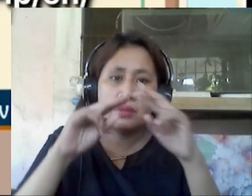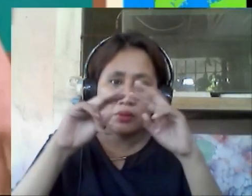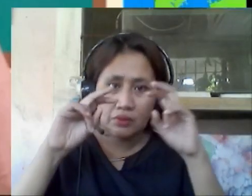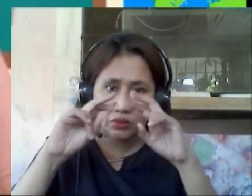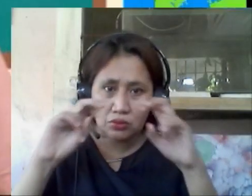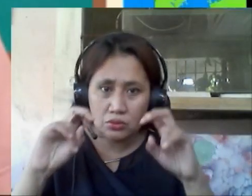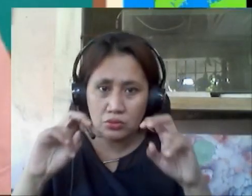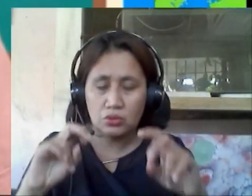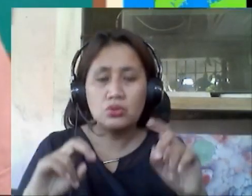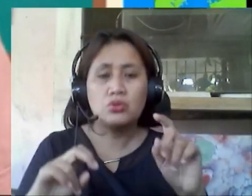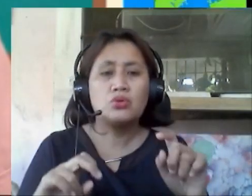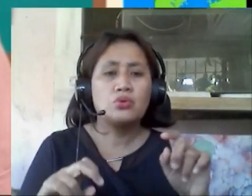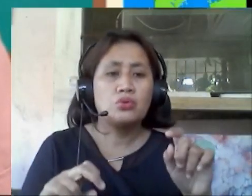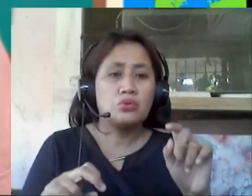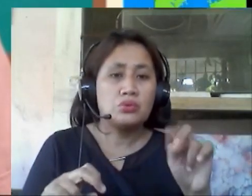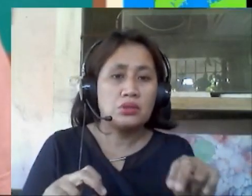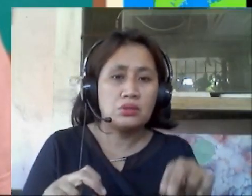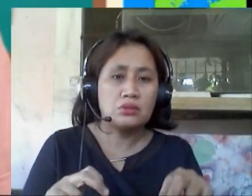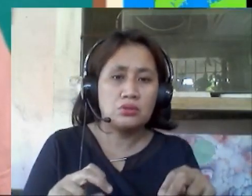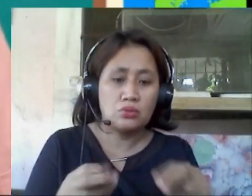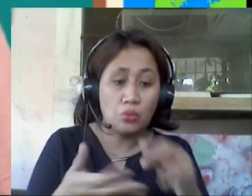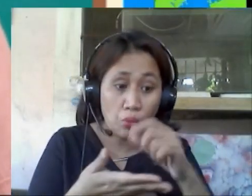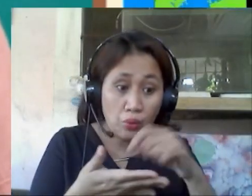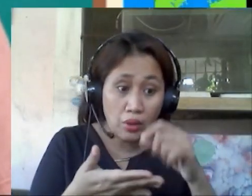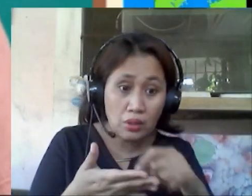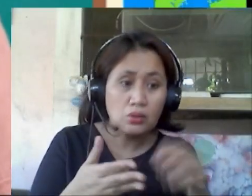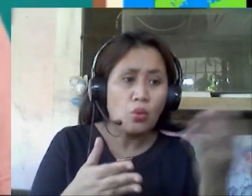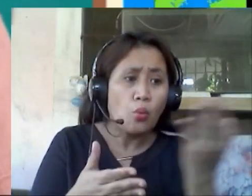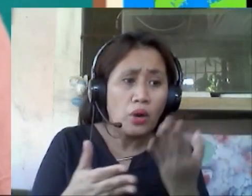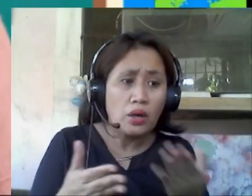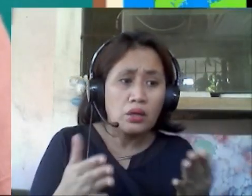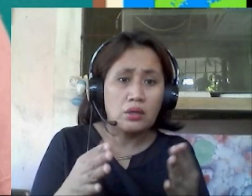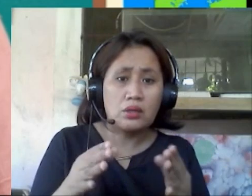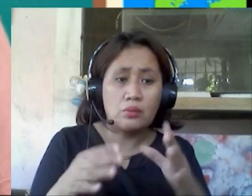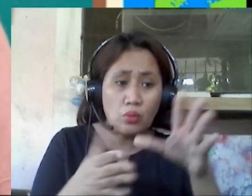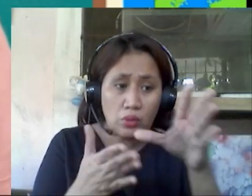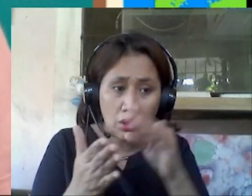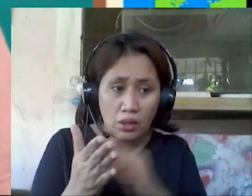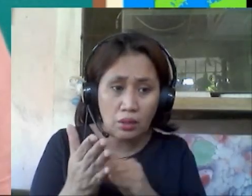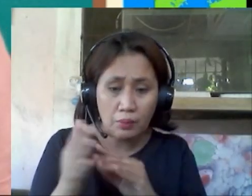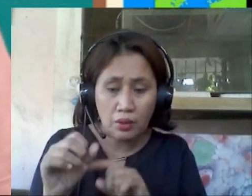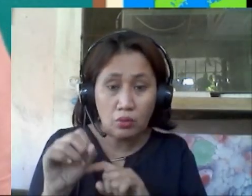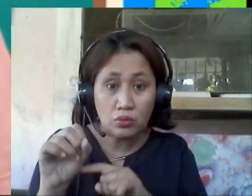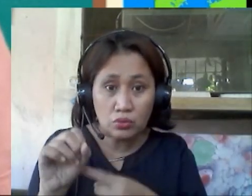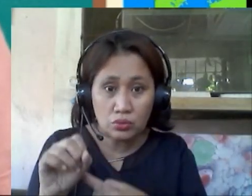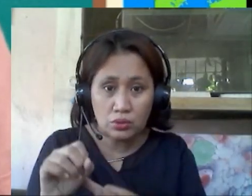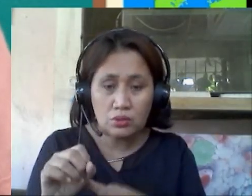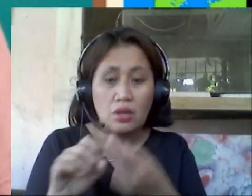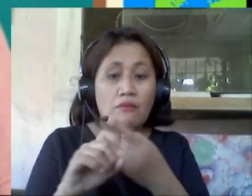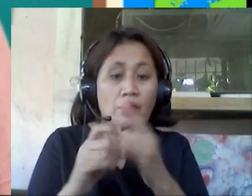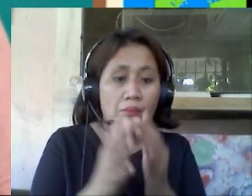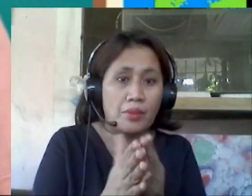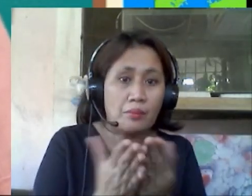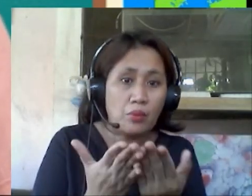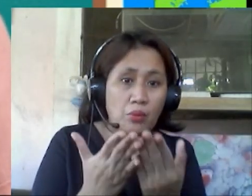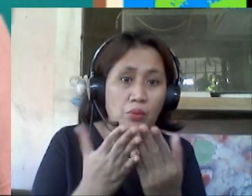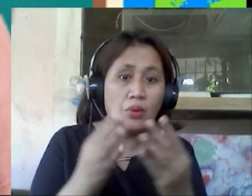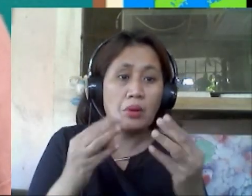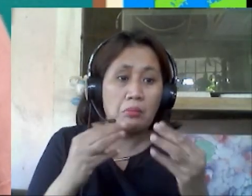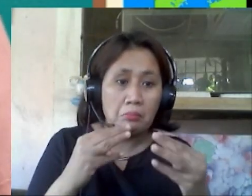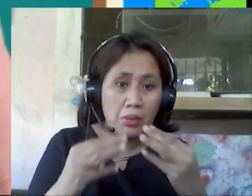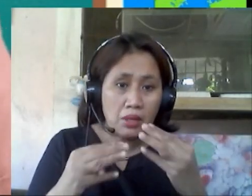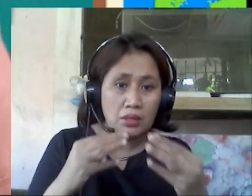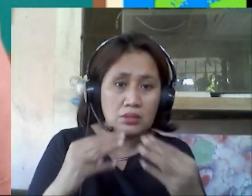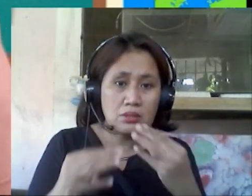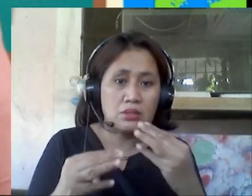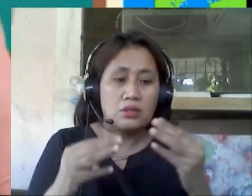sources. Whenever you take specific facts, ideas, or quotations from a book, magazine,